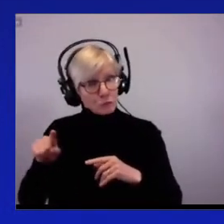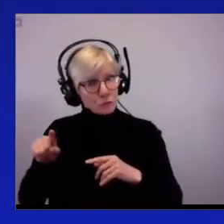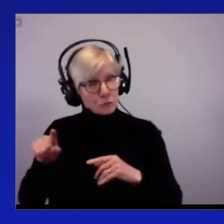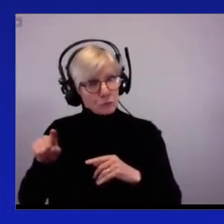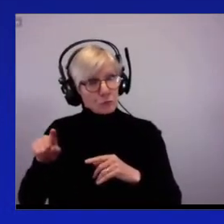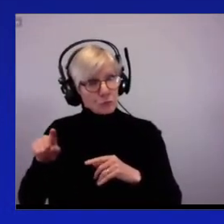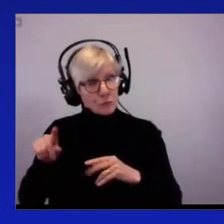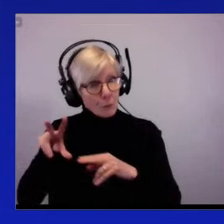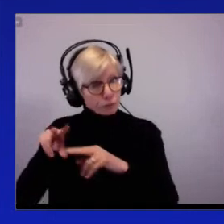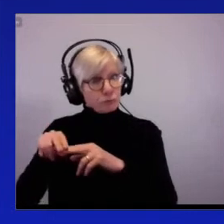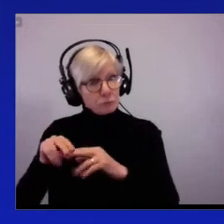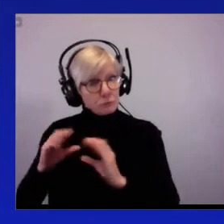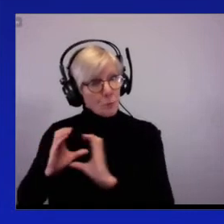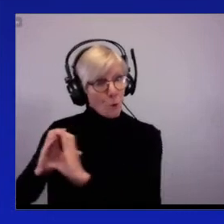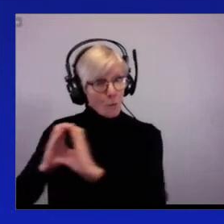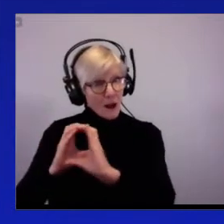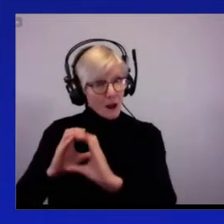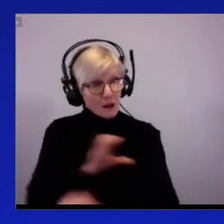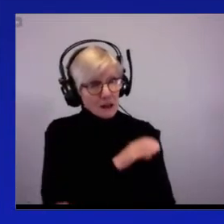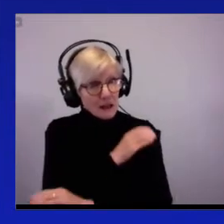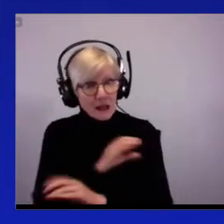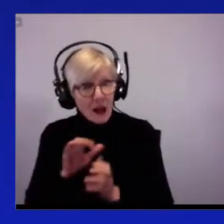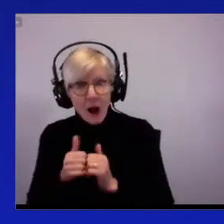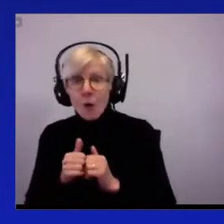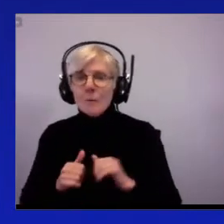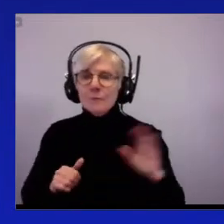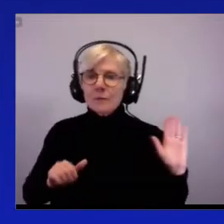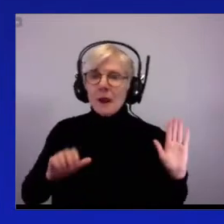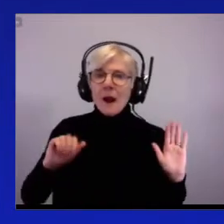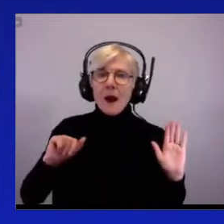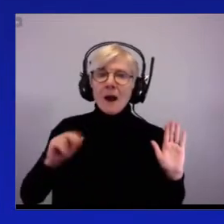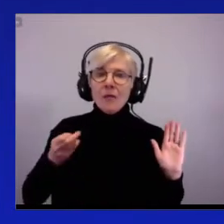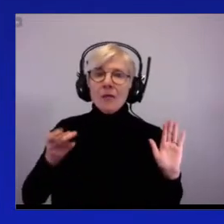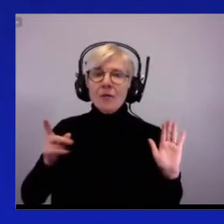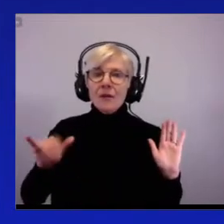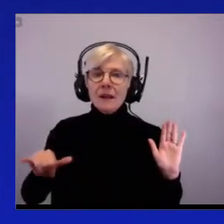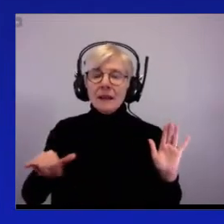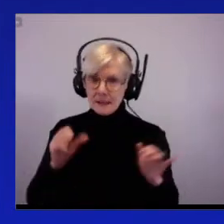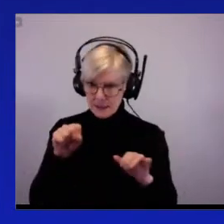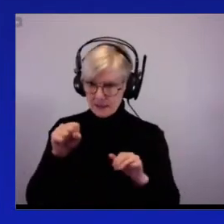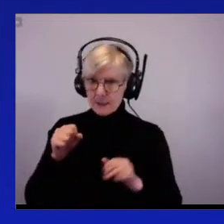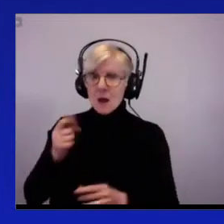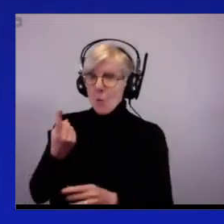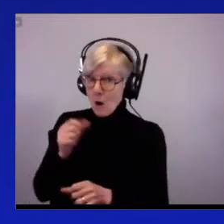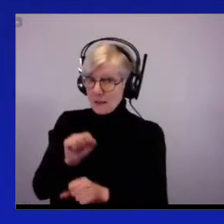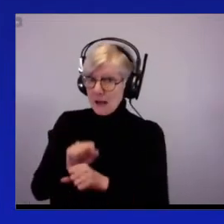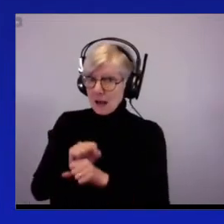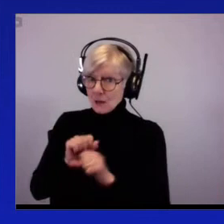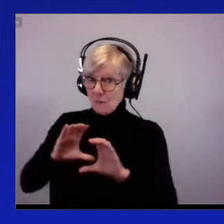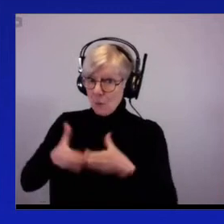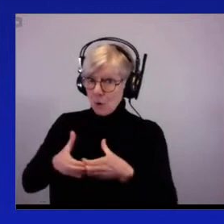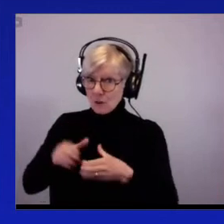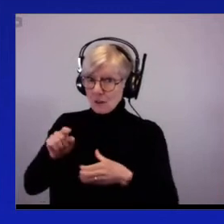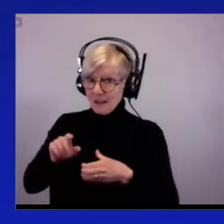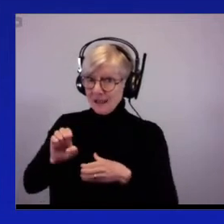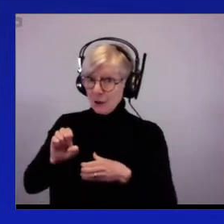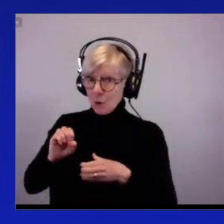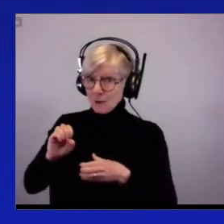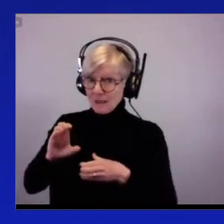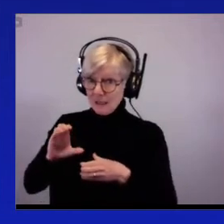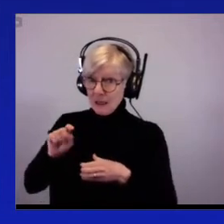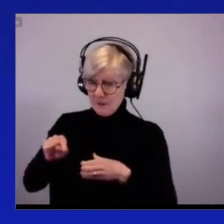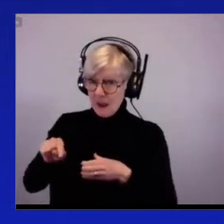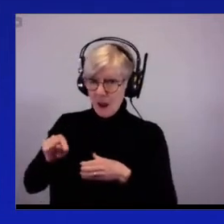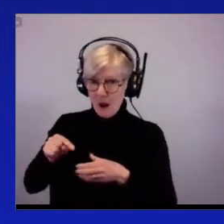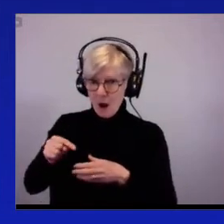those segments of our population? So yeah, that work is being done currently by one of the task force in our EOC right now, and they're looking